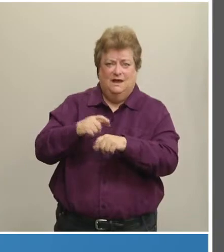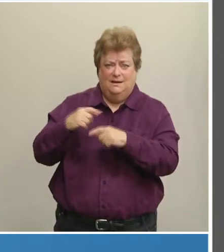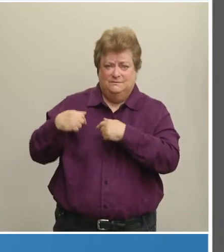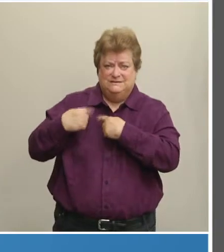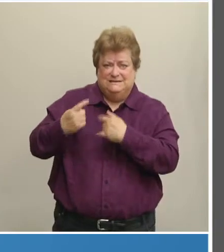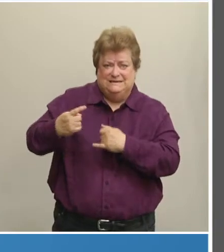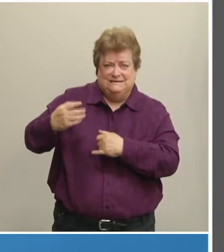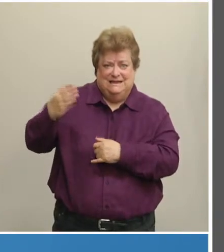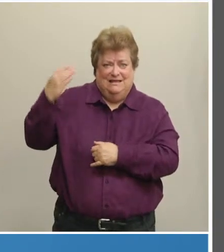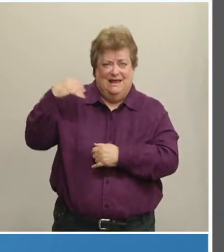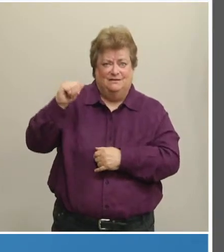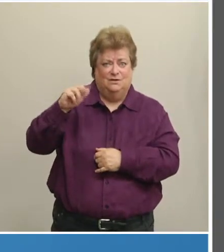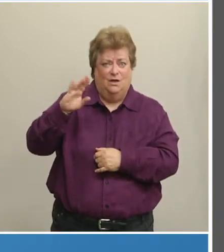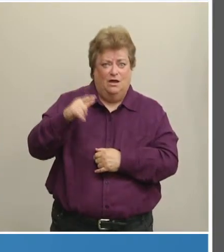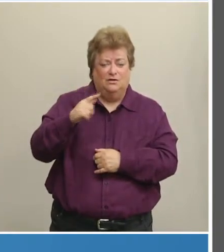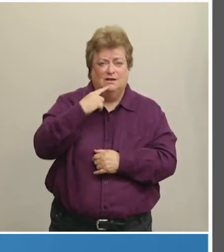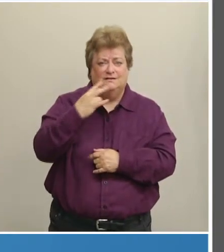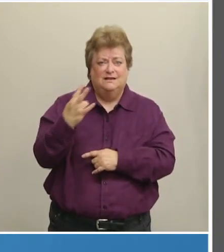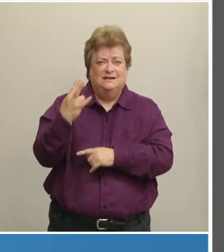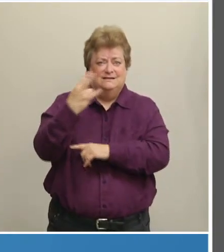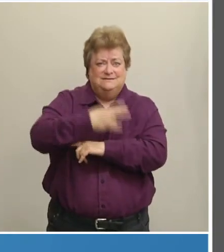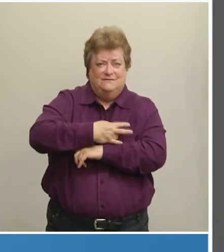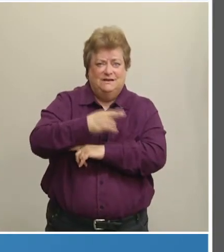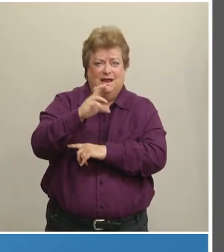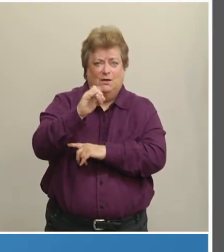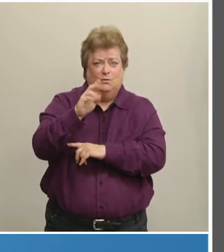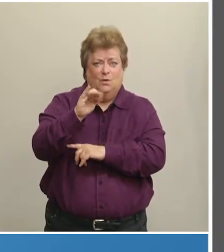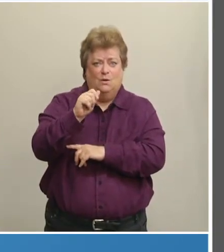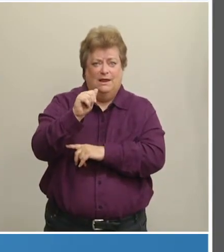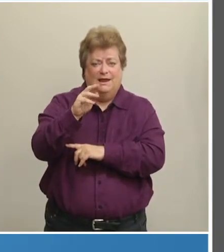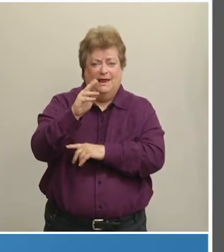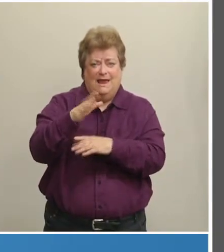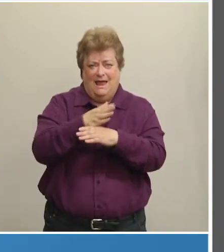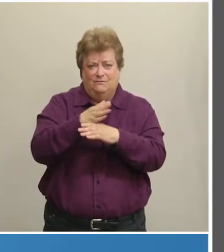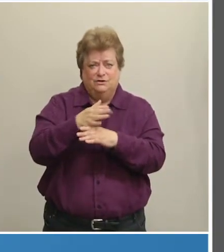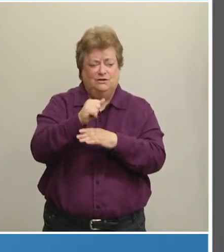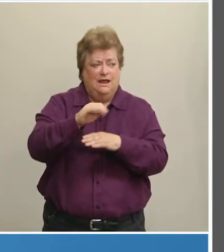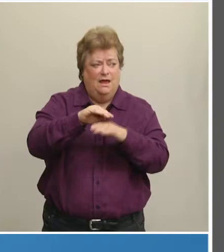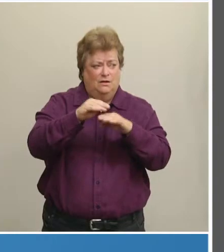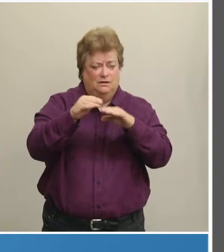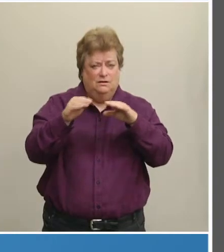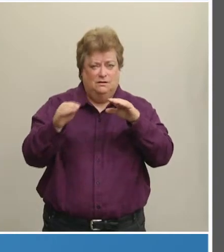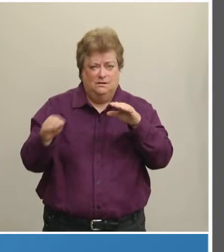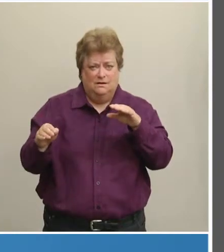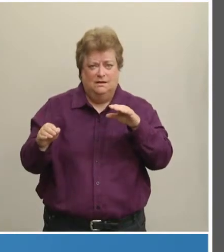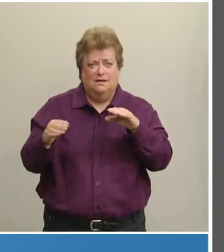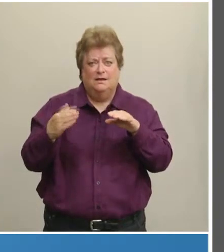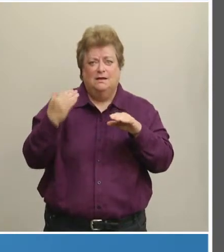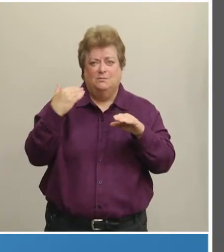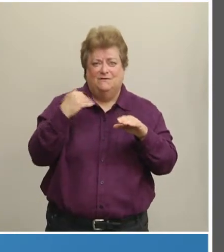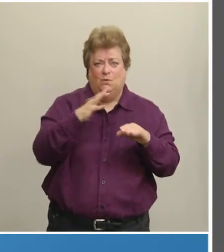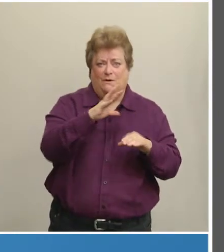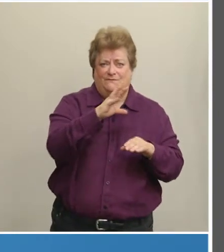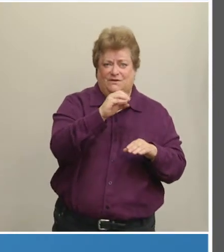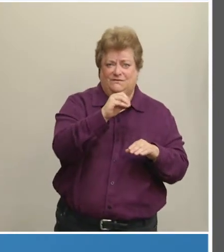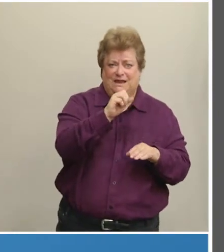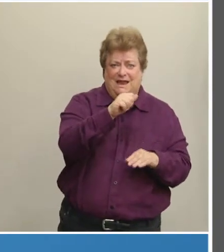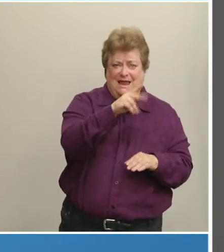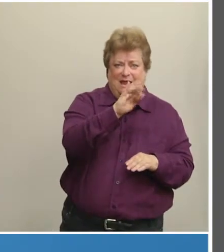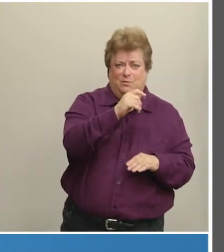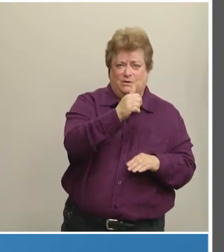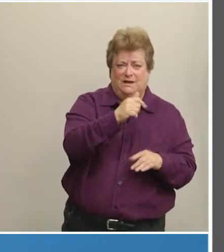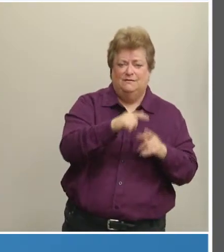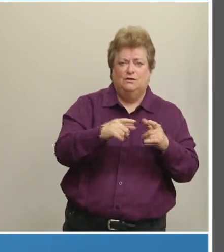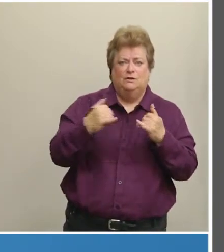August. You can see the 7-day rolling average trending downward on this chart, down from around 50 on April 10th